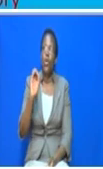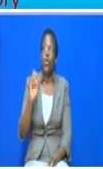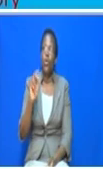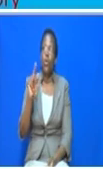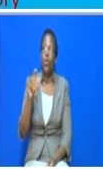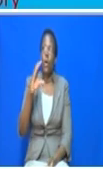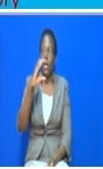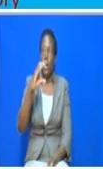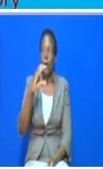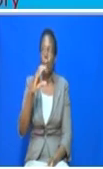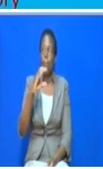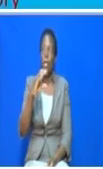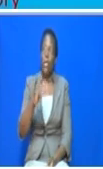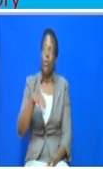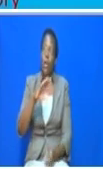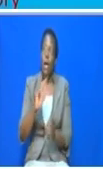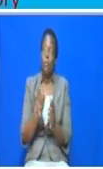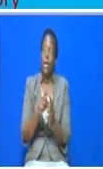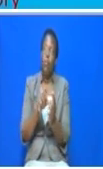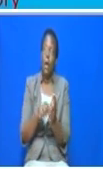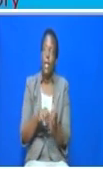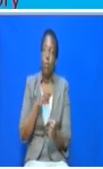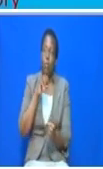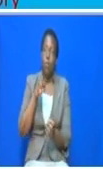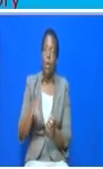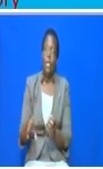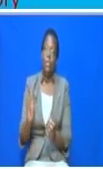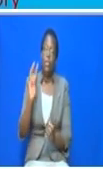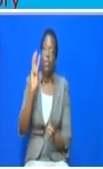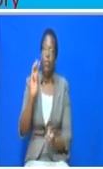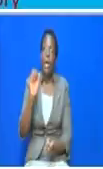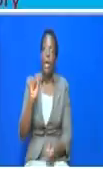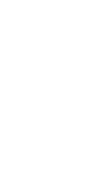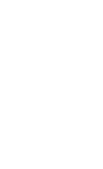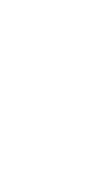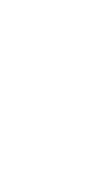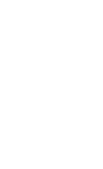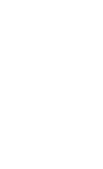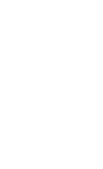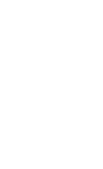waste, and you add full at the end, and we have wasteful.